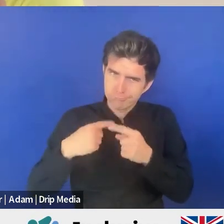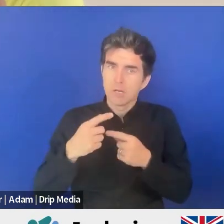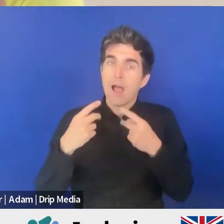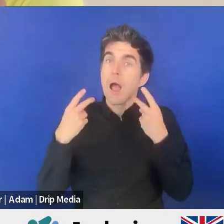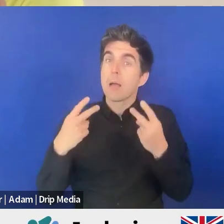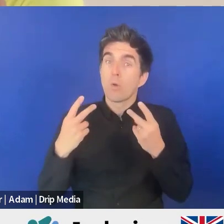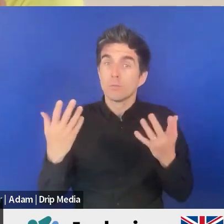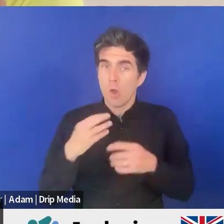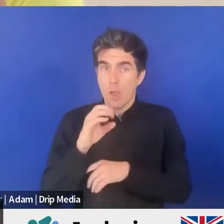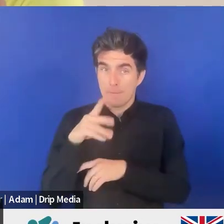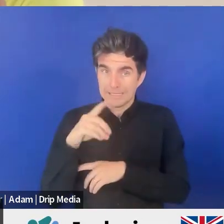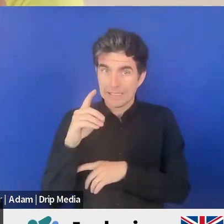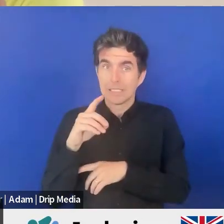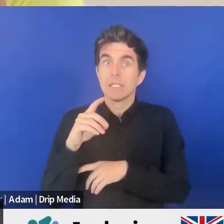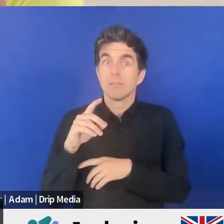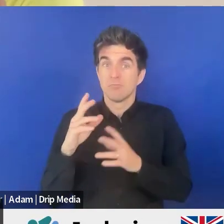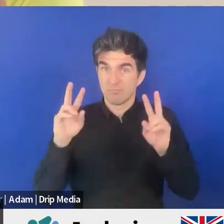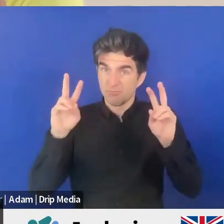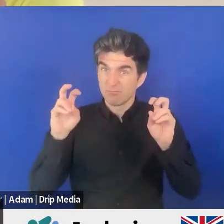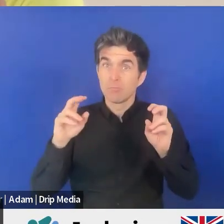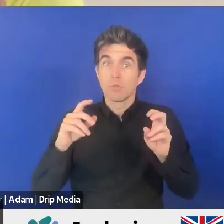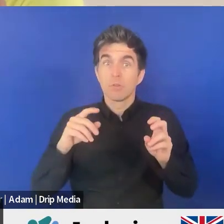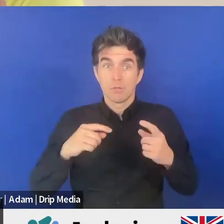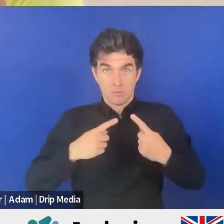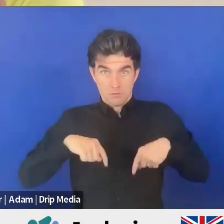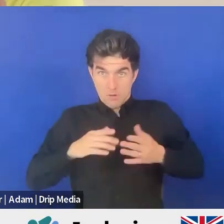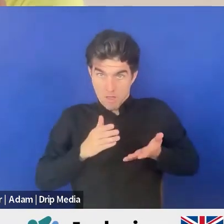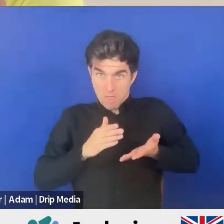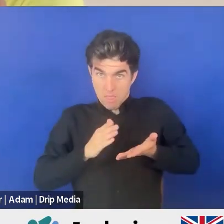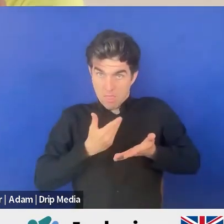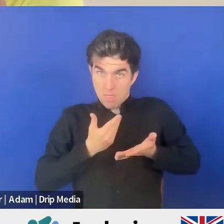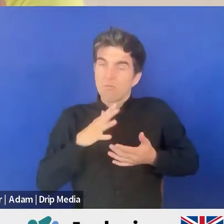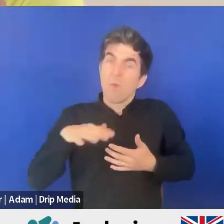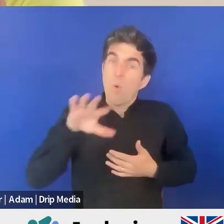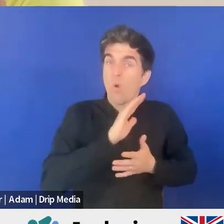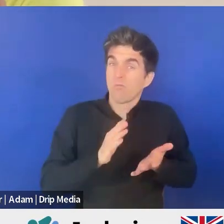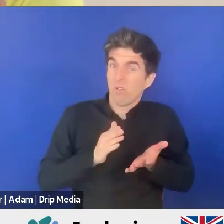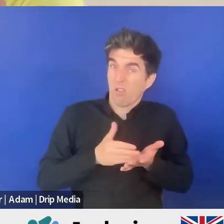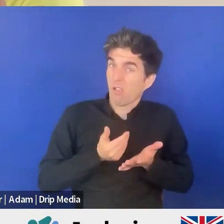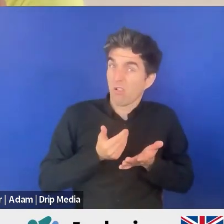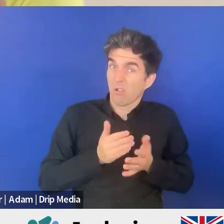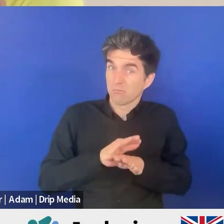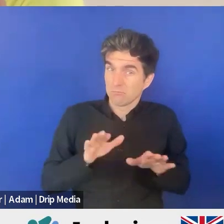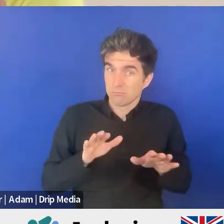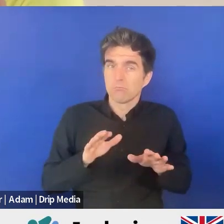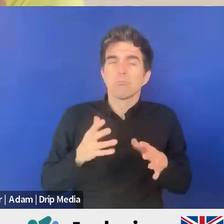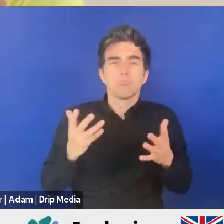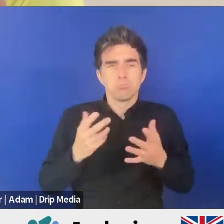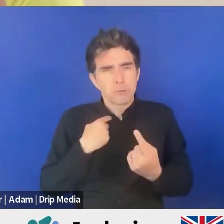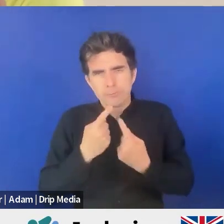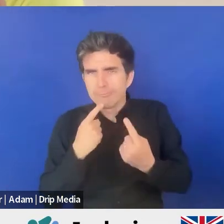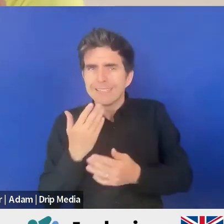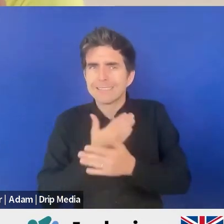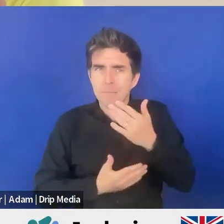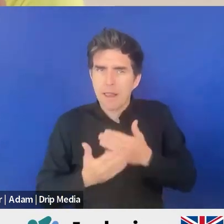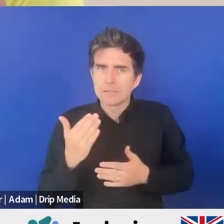about the disability, then there must OPD must be included here, and they must be included as a partners, not